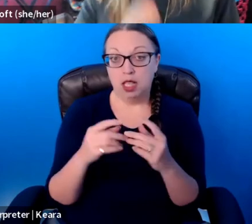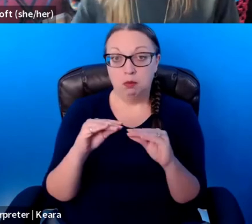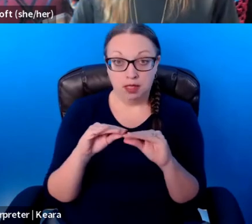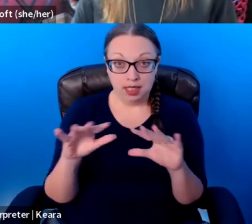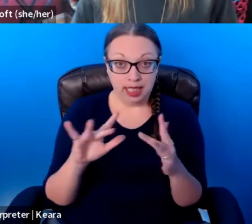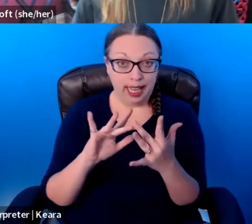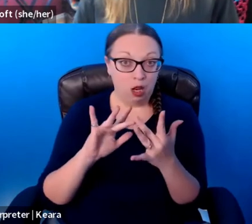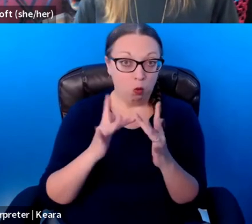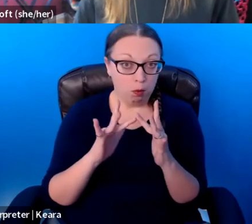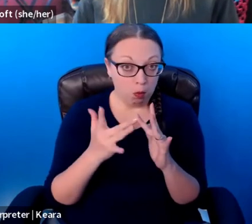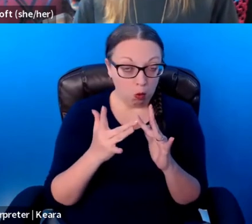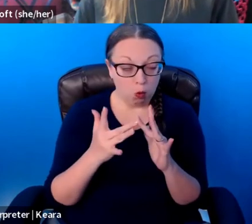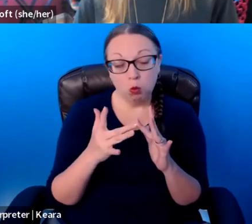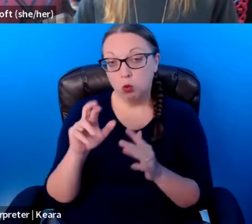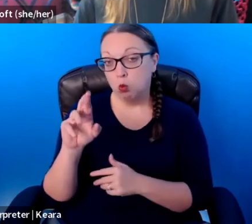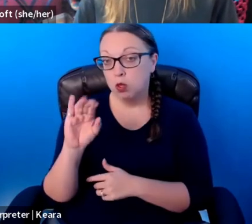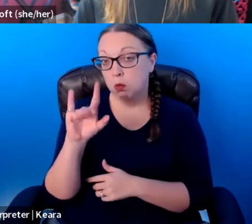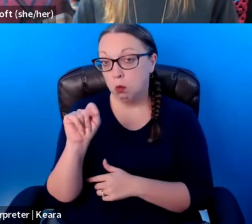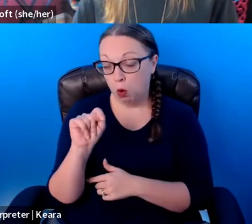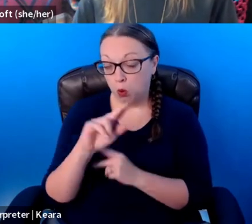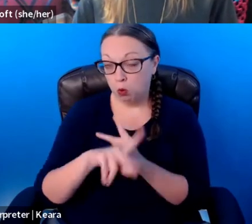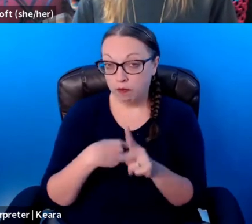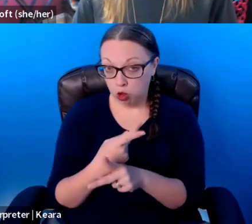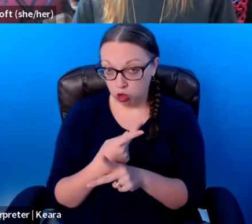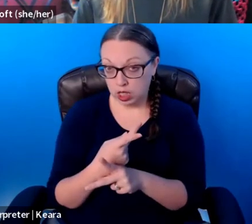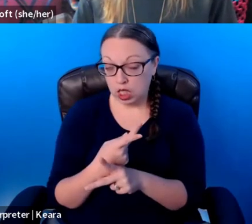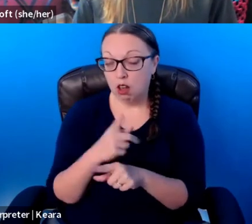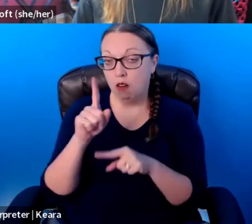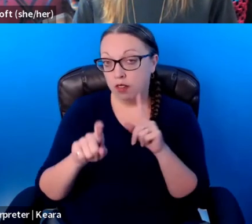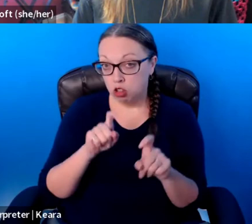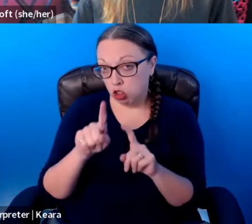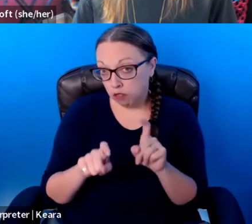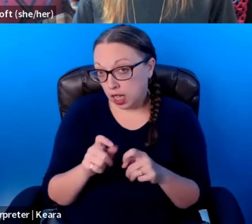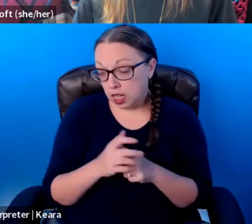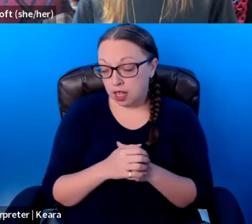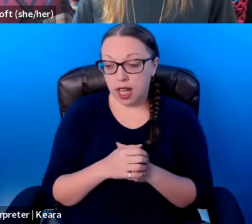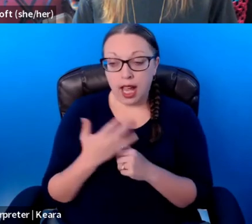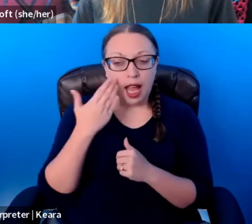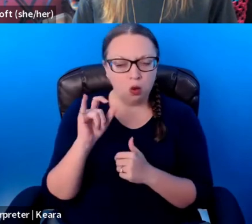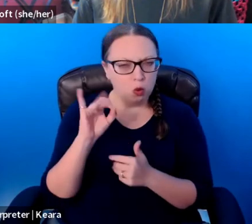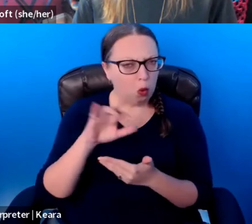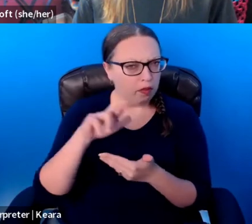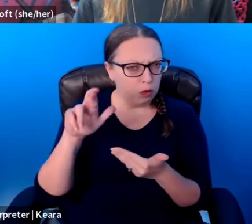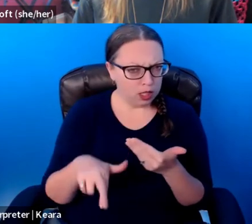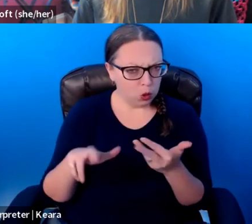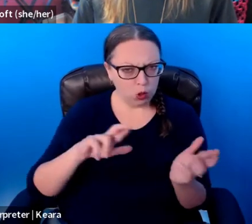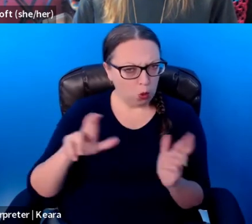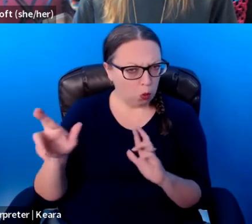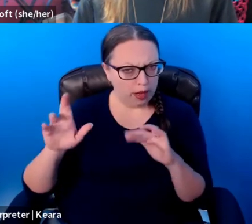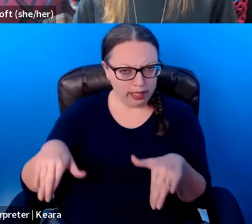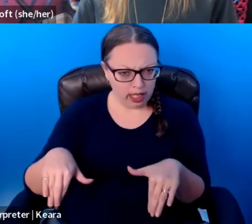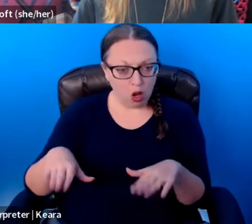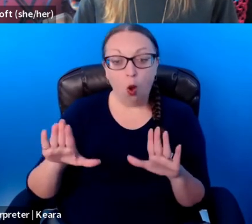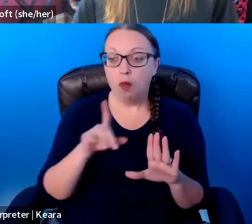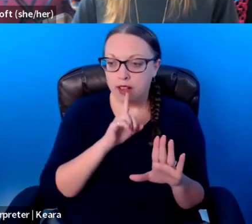remote version of the survey. And I'm not sure if results from that are ready yet. Oh no,